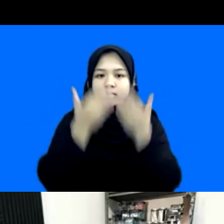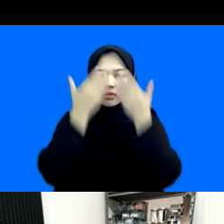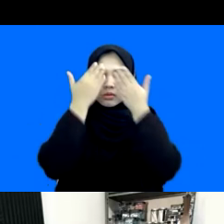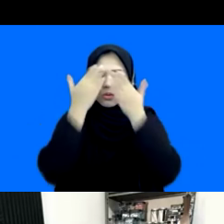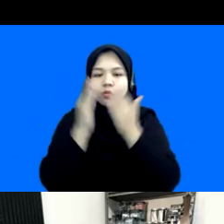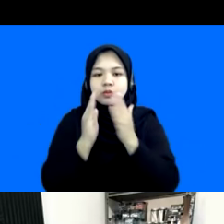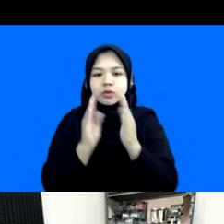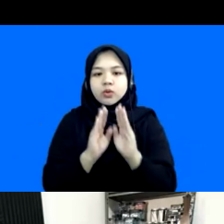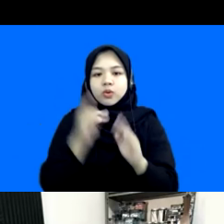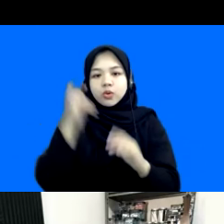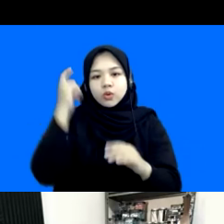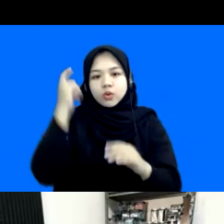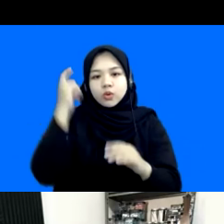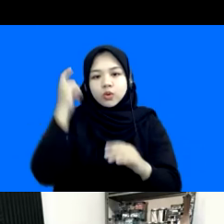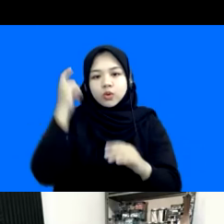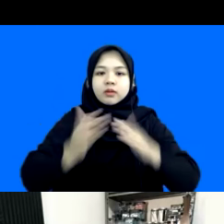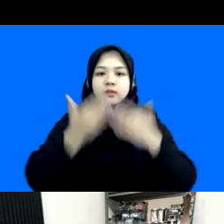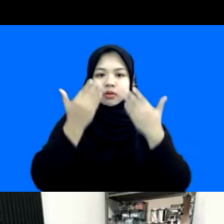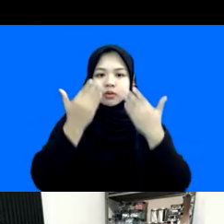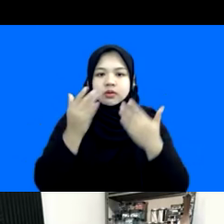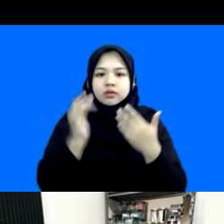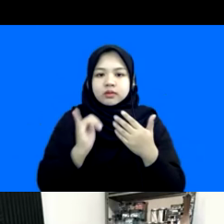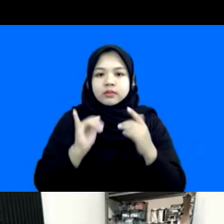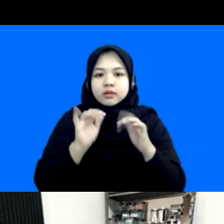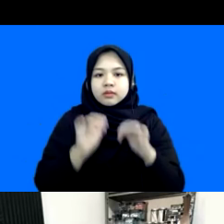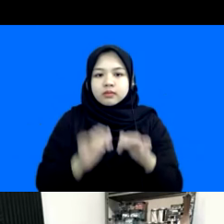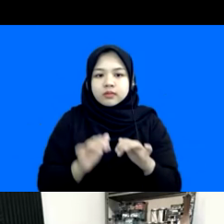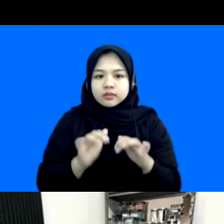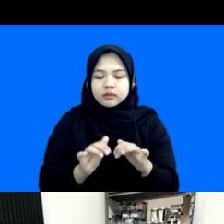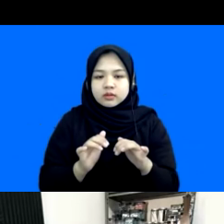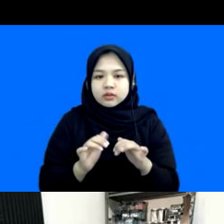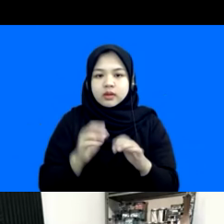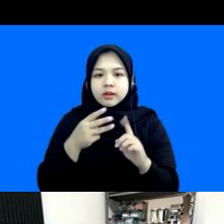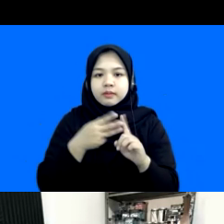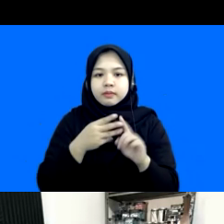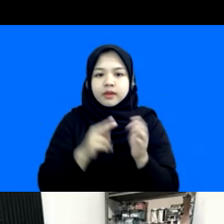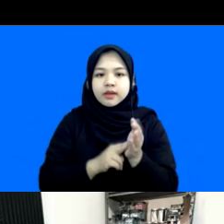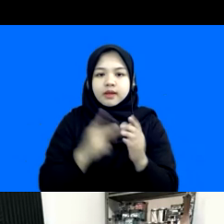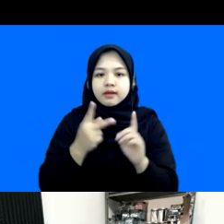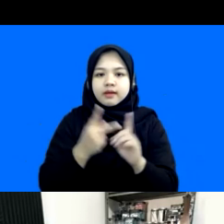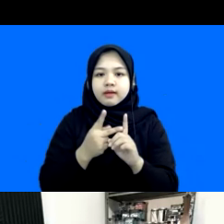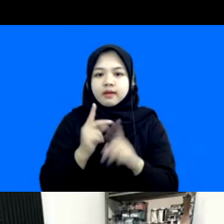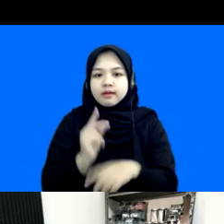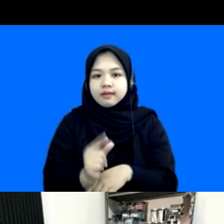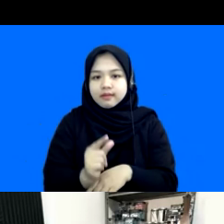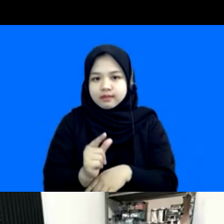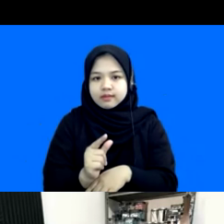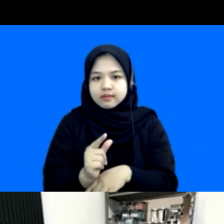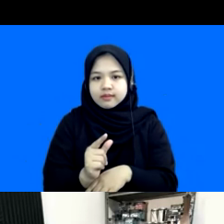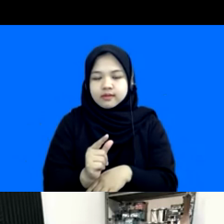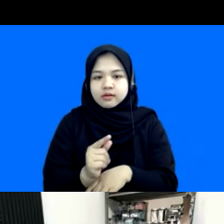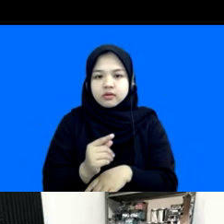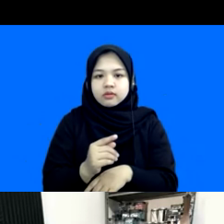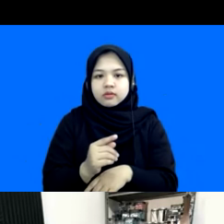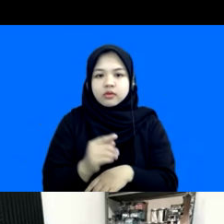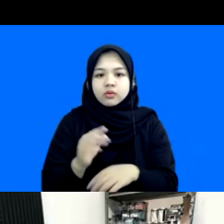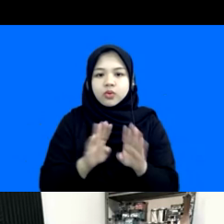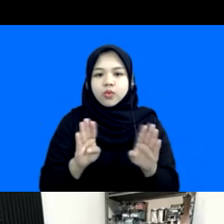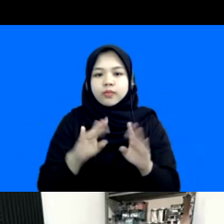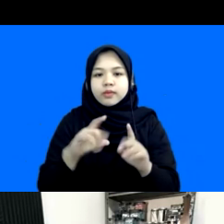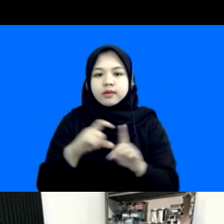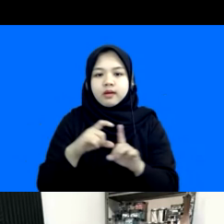and founder of BNHR, an open data and open geospatial consulting here in the Philippines. So most of my